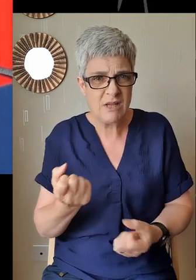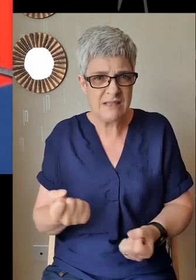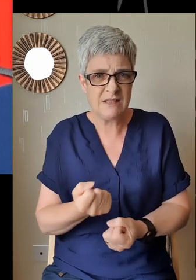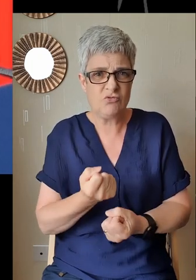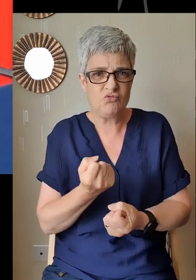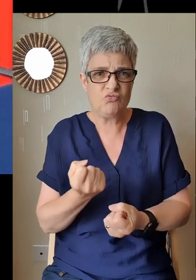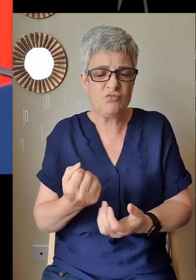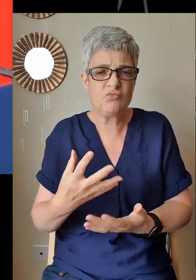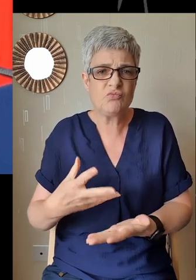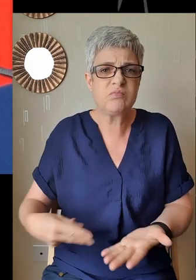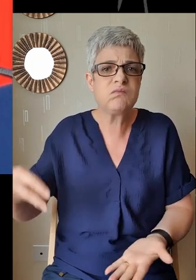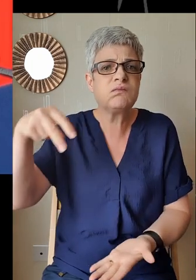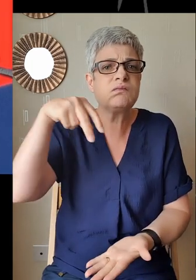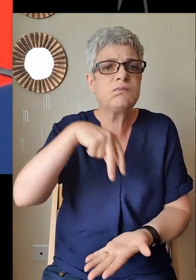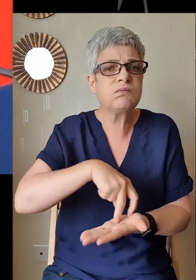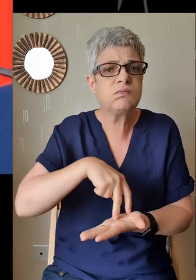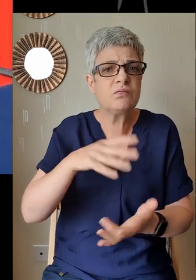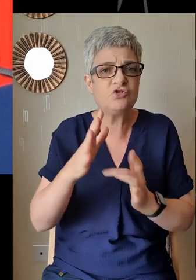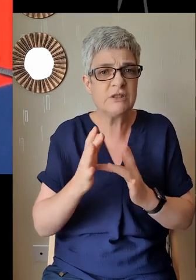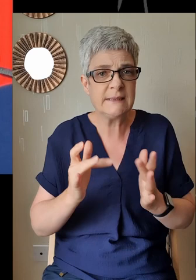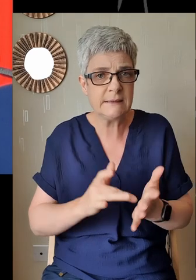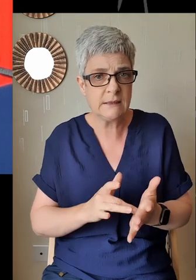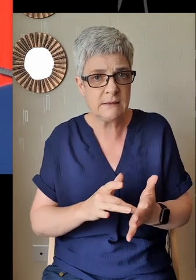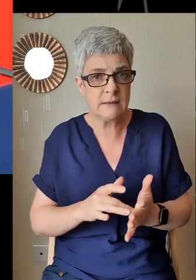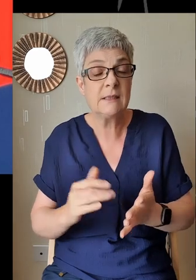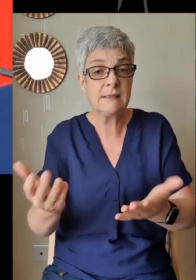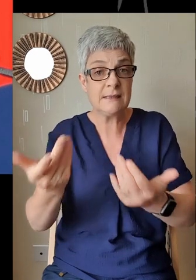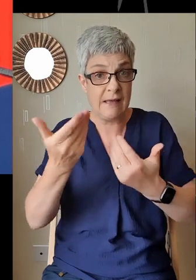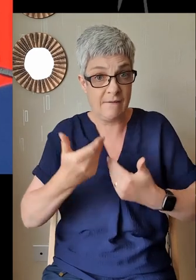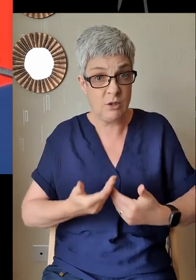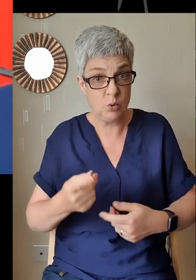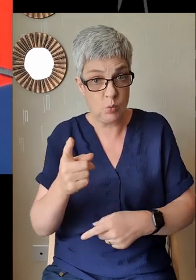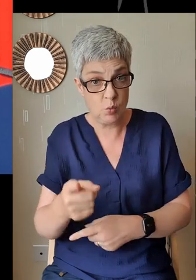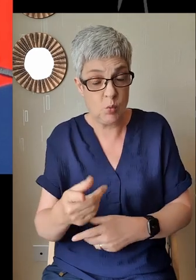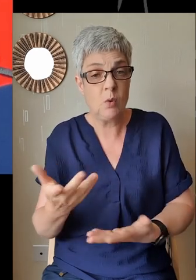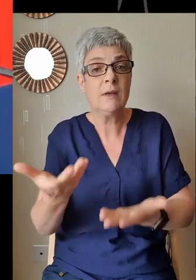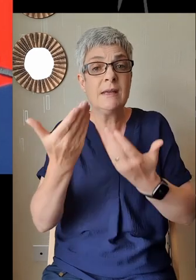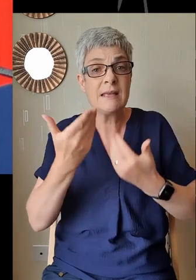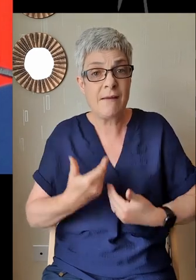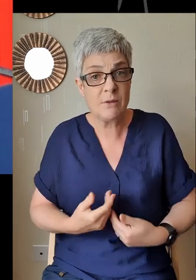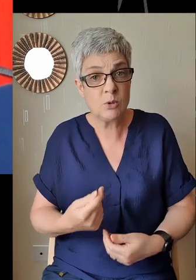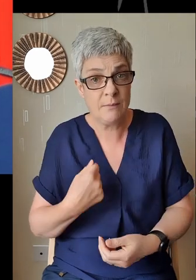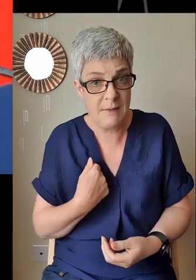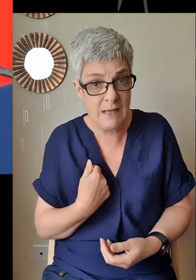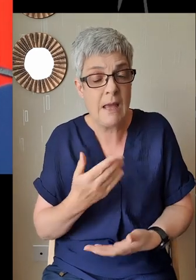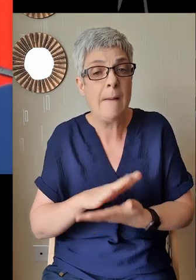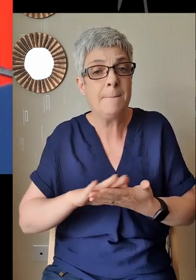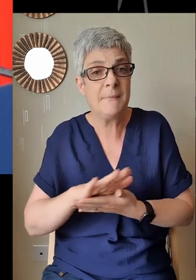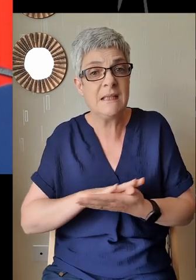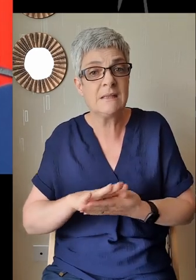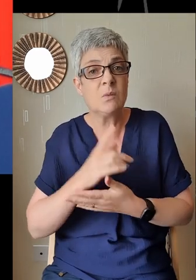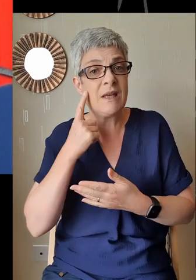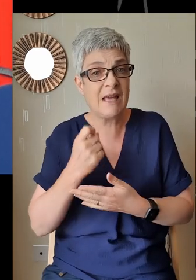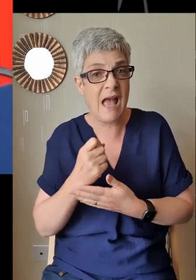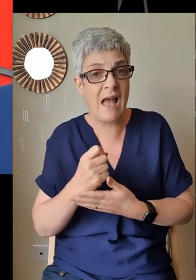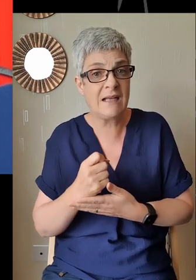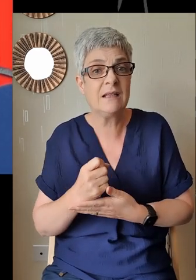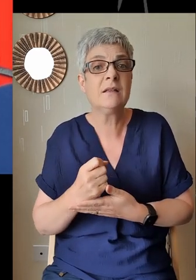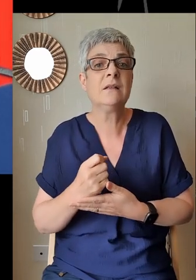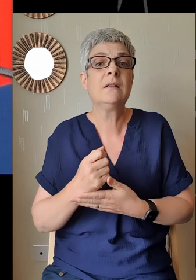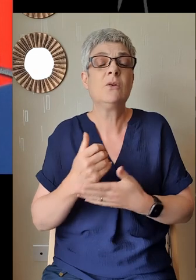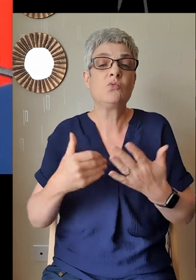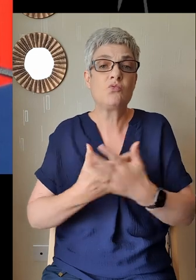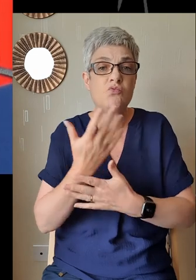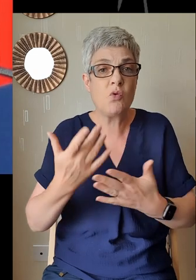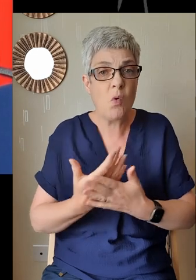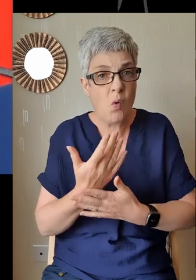Jesus from the dead, is given to you, given to me, so that we can fight the flesh and so that we can grow the